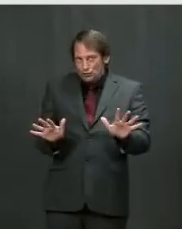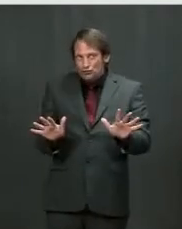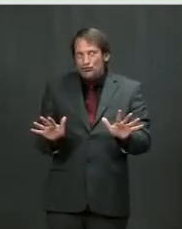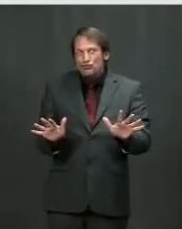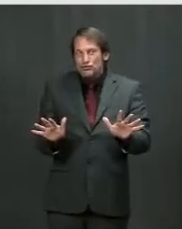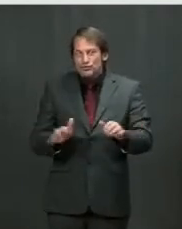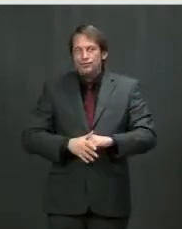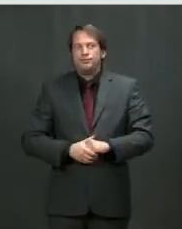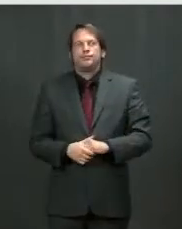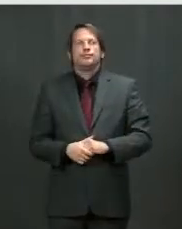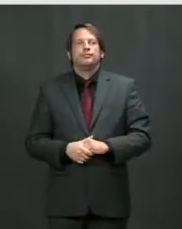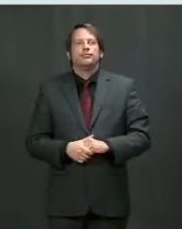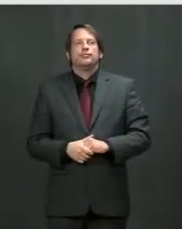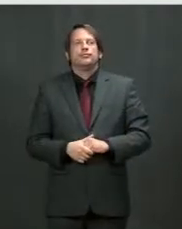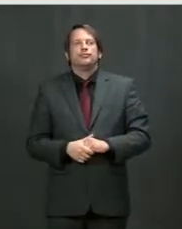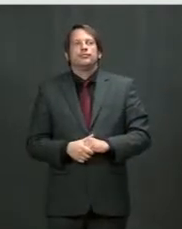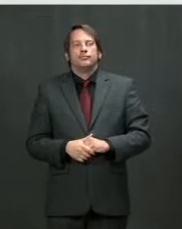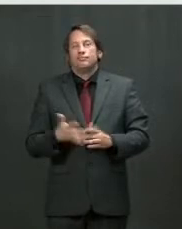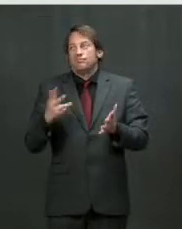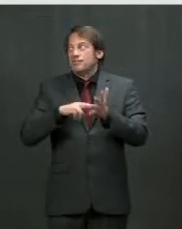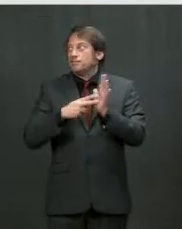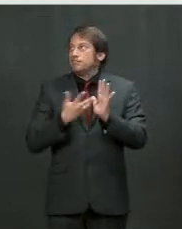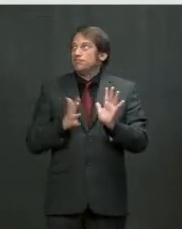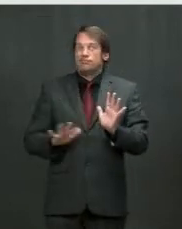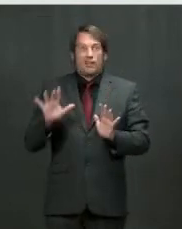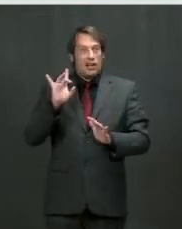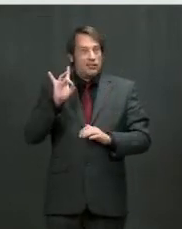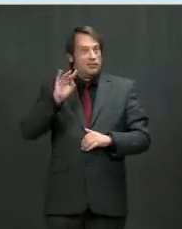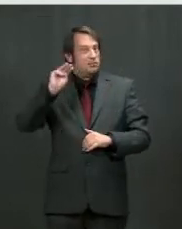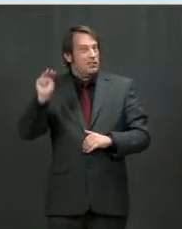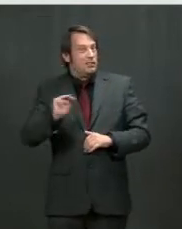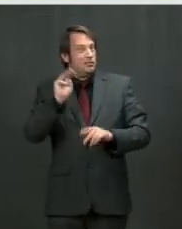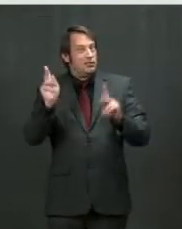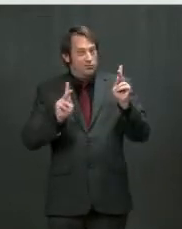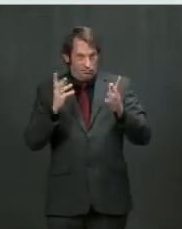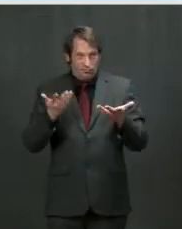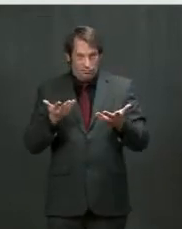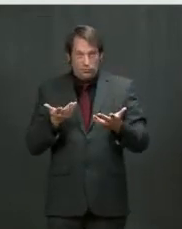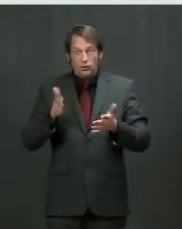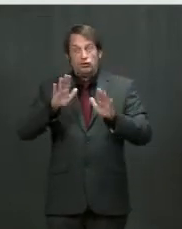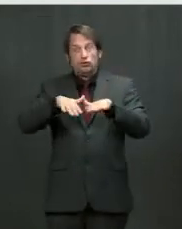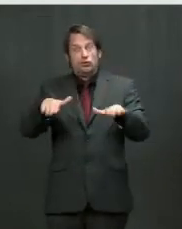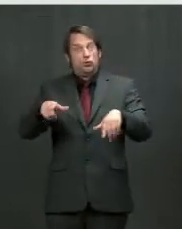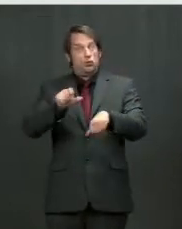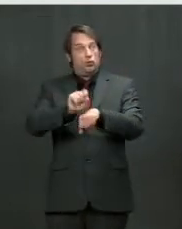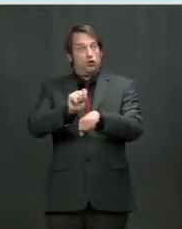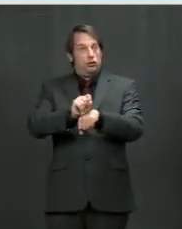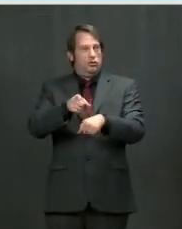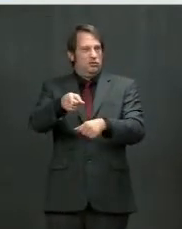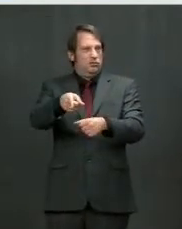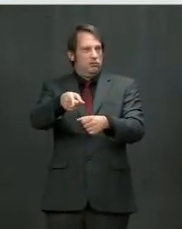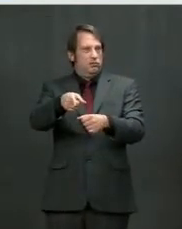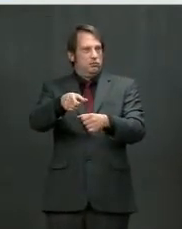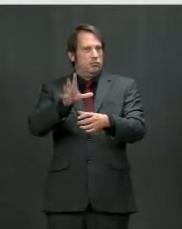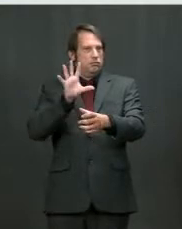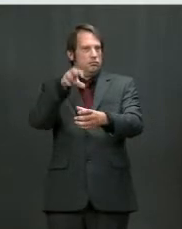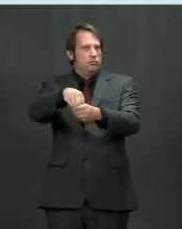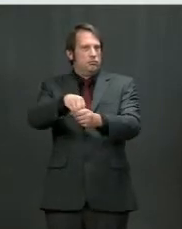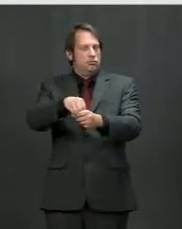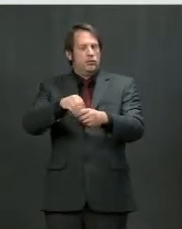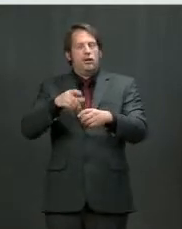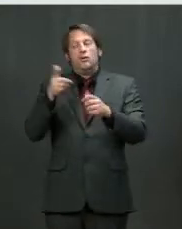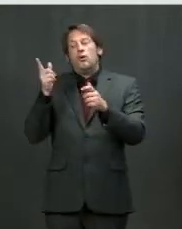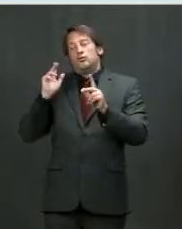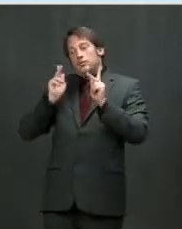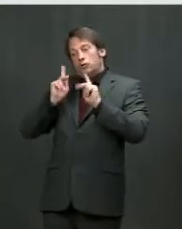8 million people, educating our children and working in our schools who have some protection against the virus. And we